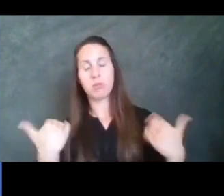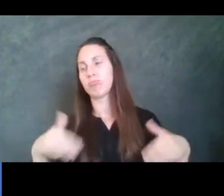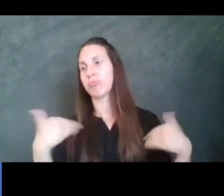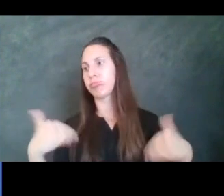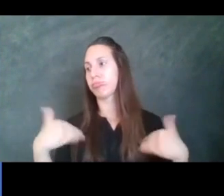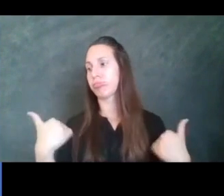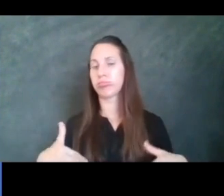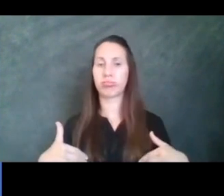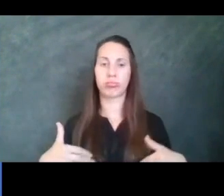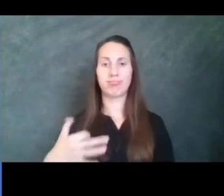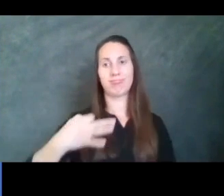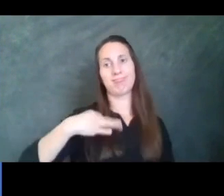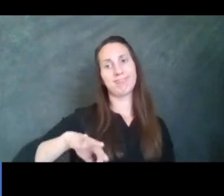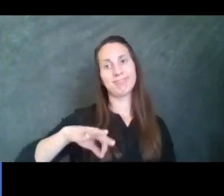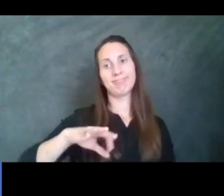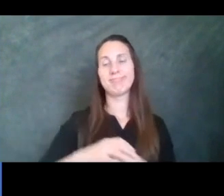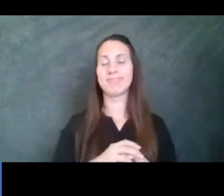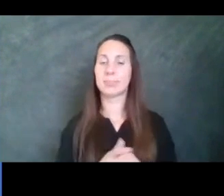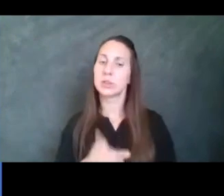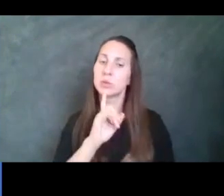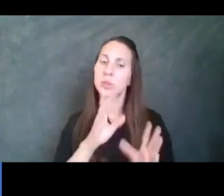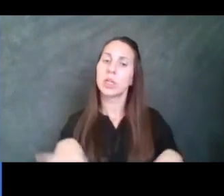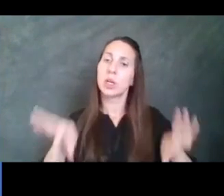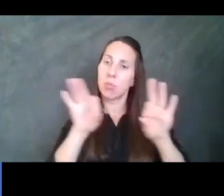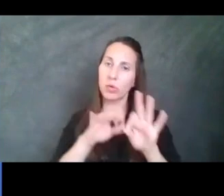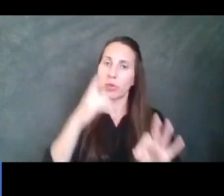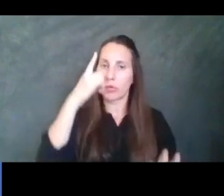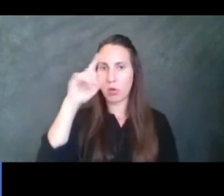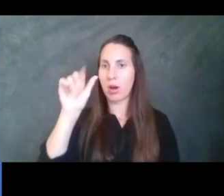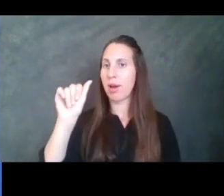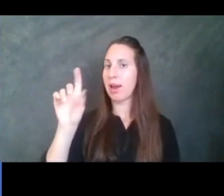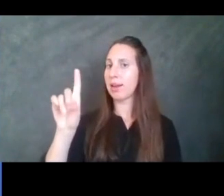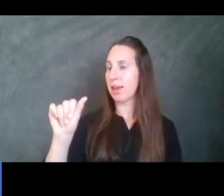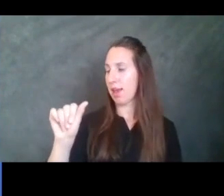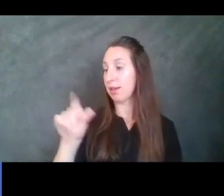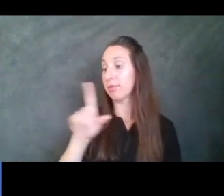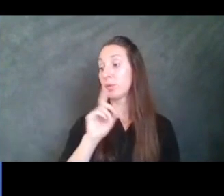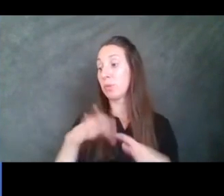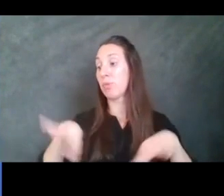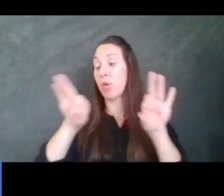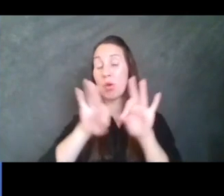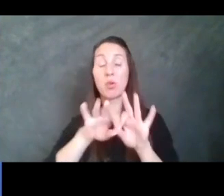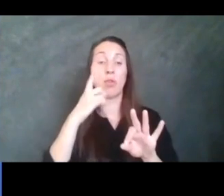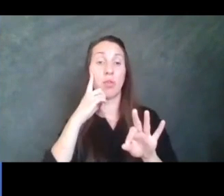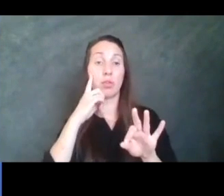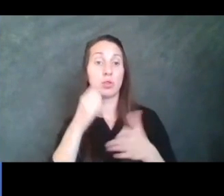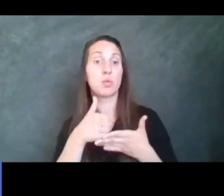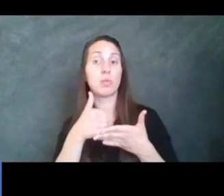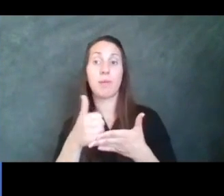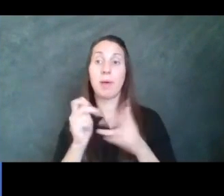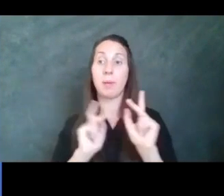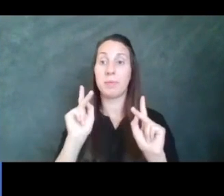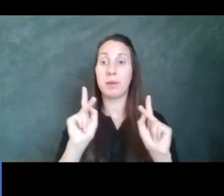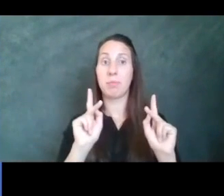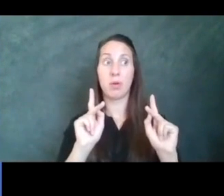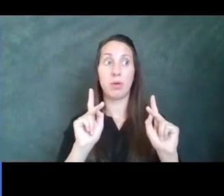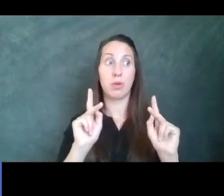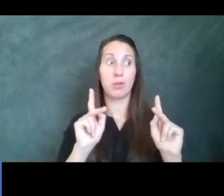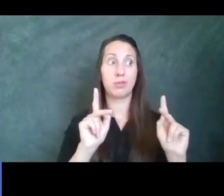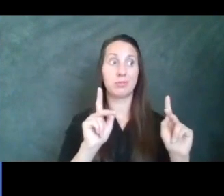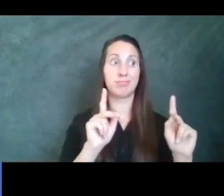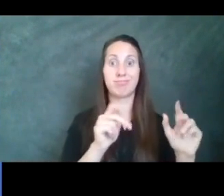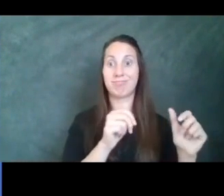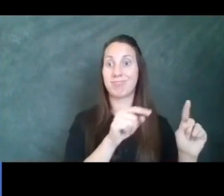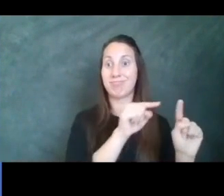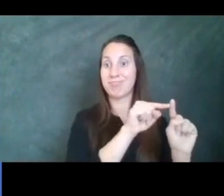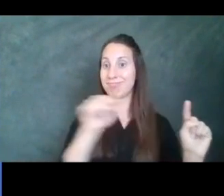is very important to the ADA and very important to get folks from one place to another. And the other area that we see a lot